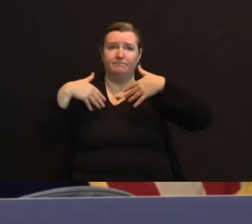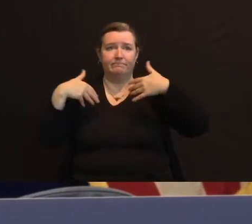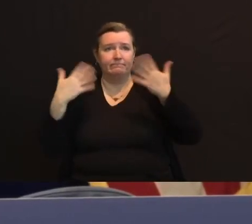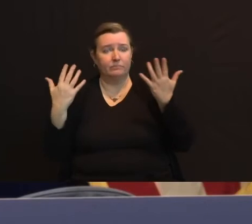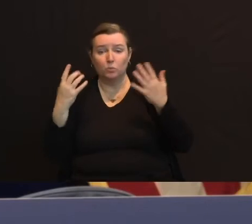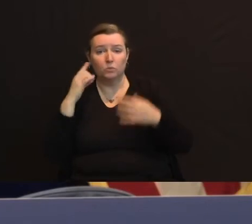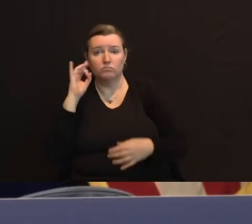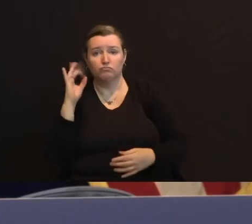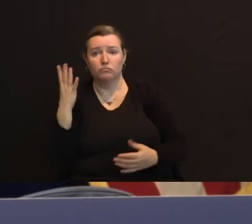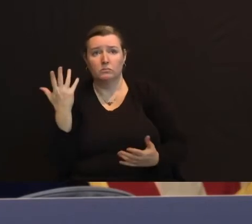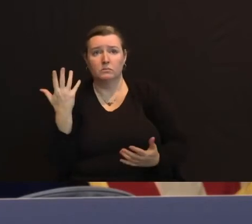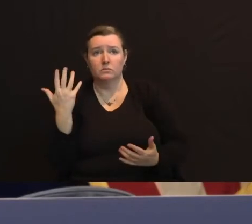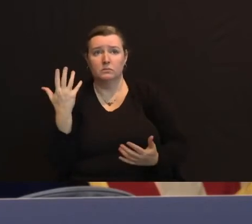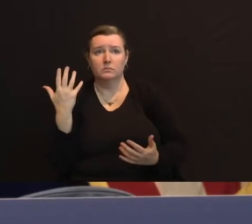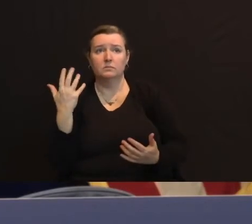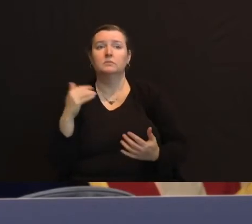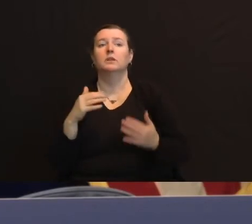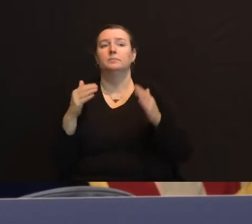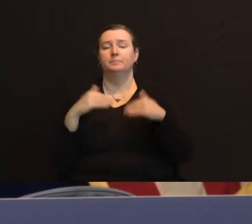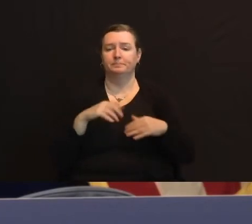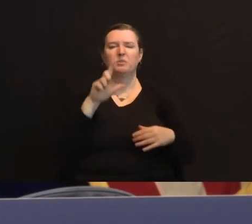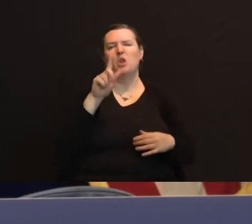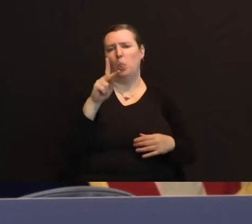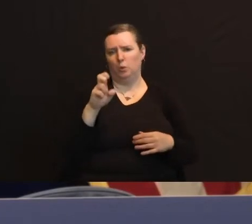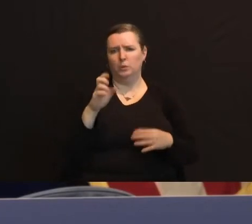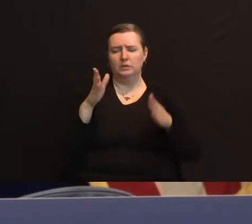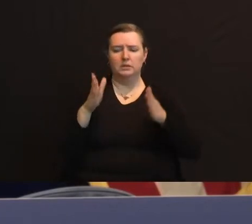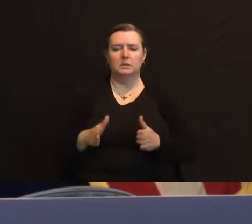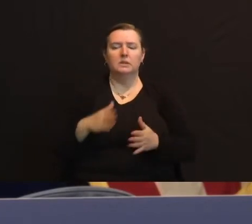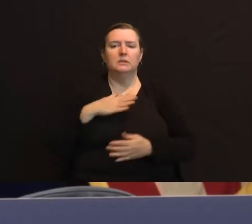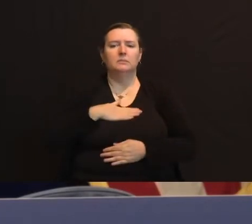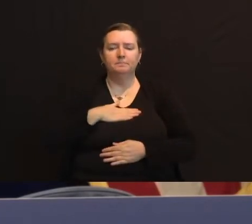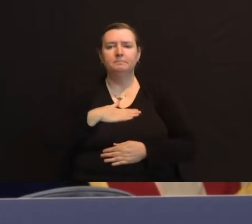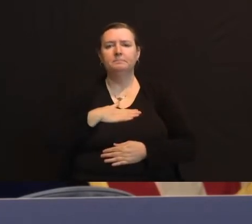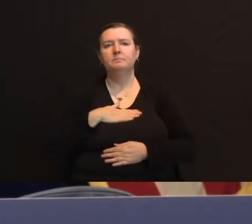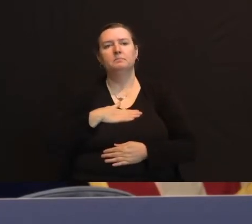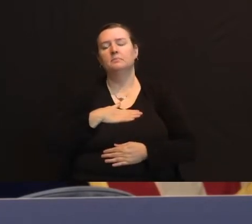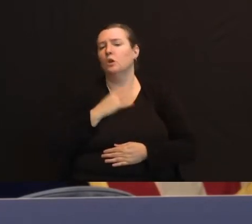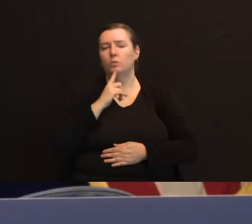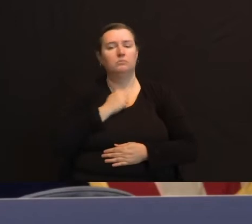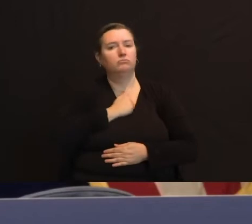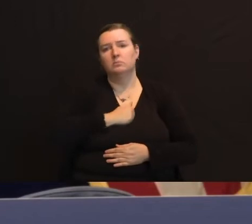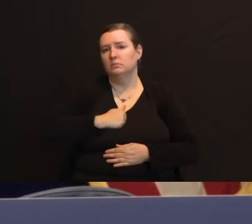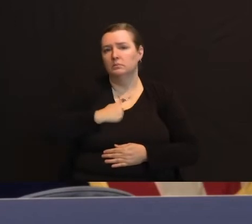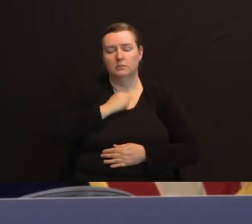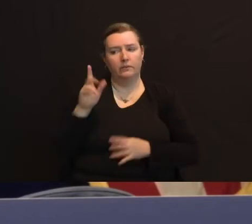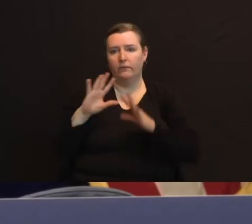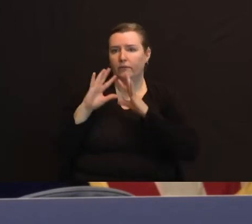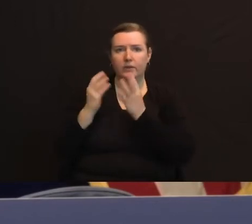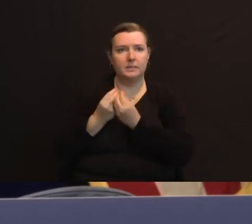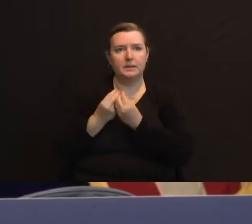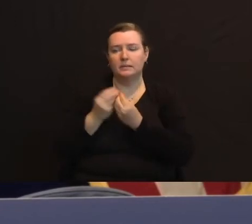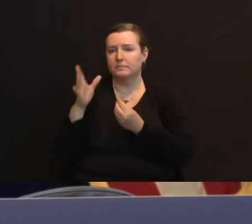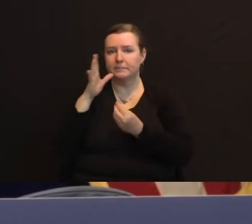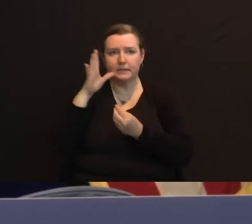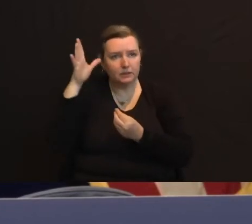Luke, certainly our condolences go out to his family, Dad Don, Mom